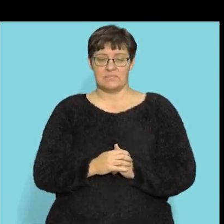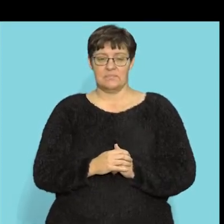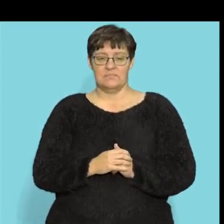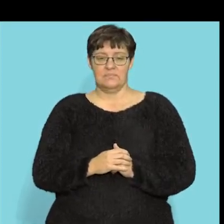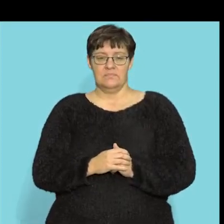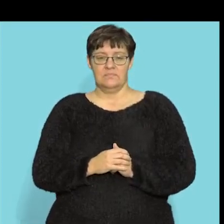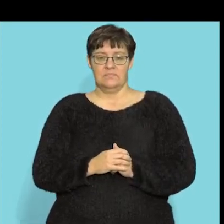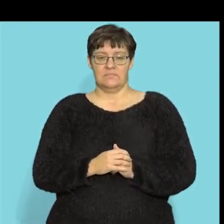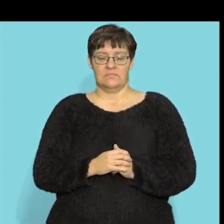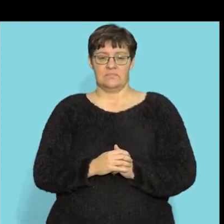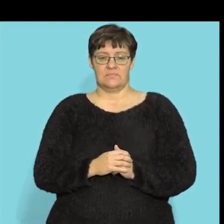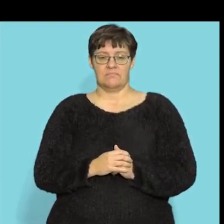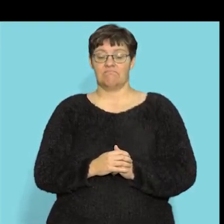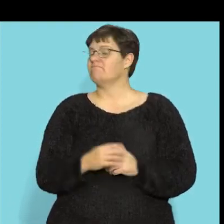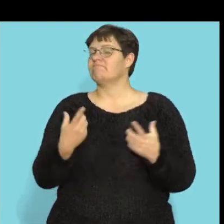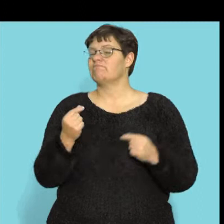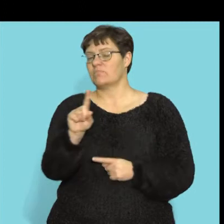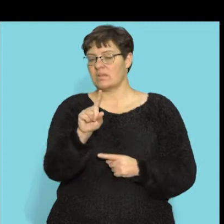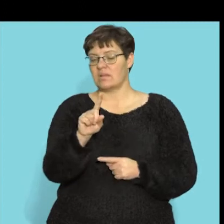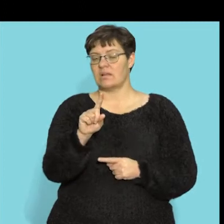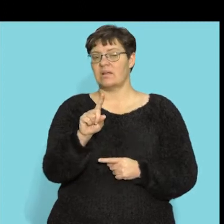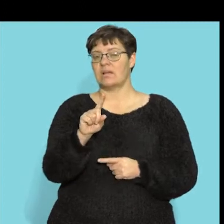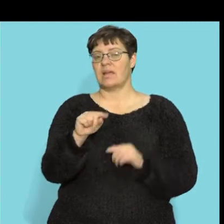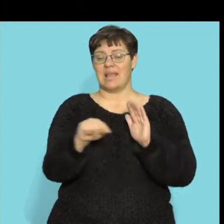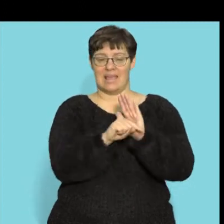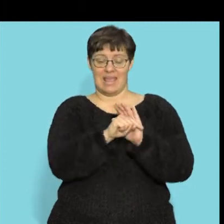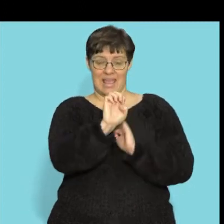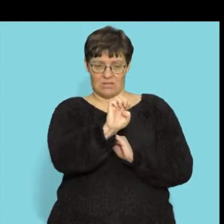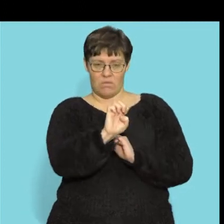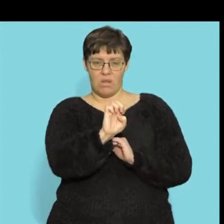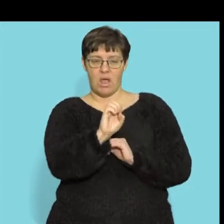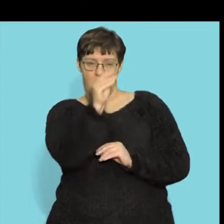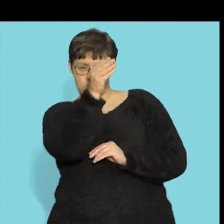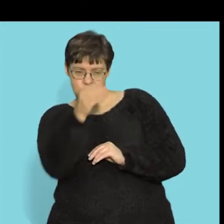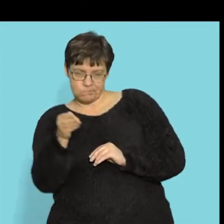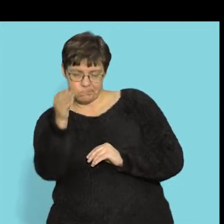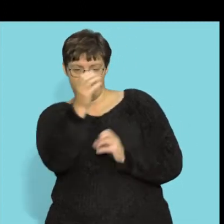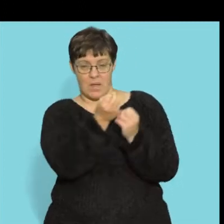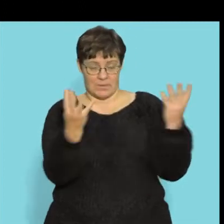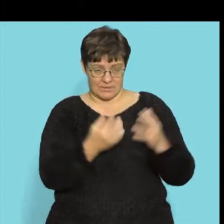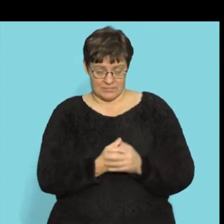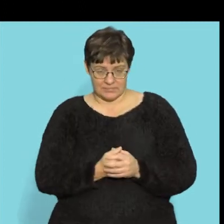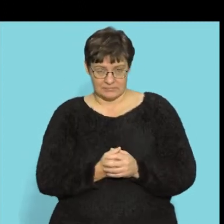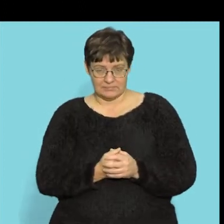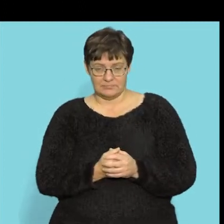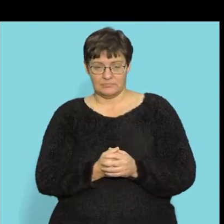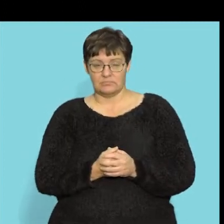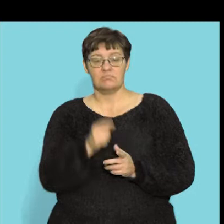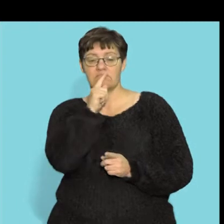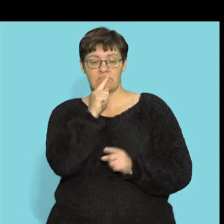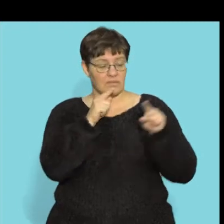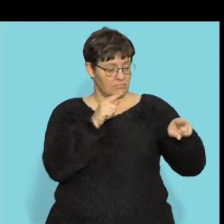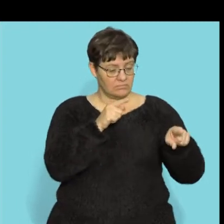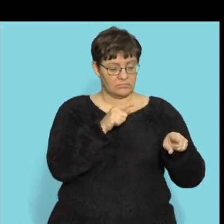has to do with electron configuration, right? So if the electron configuration is different, there will also be